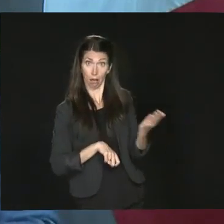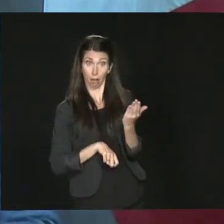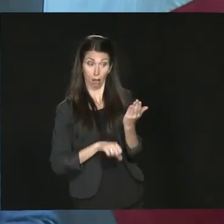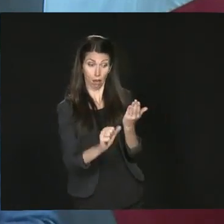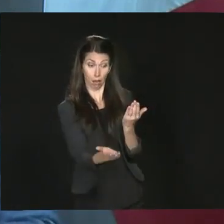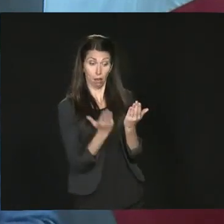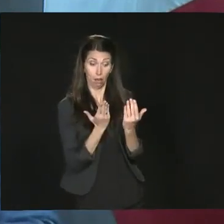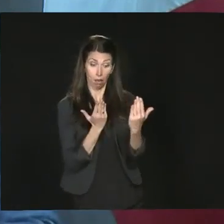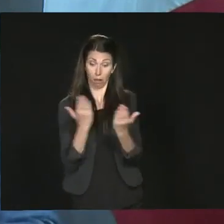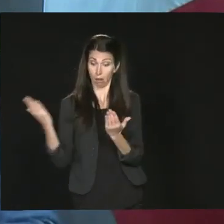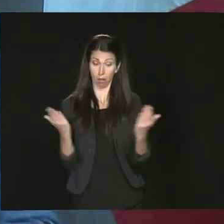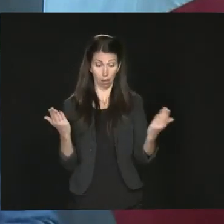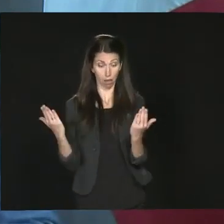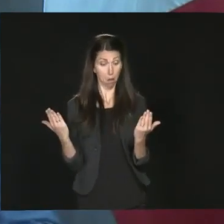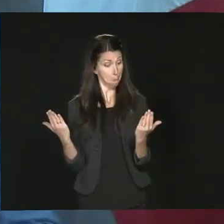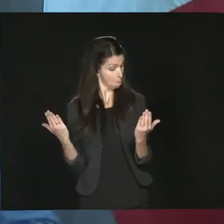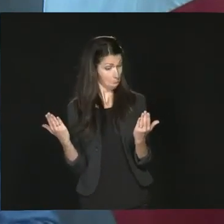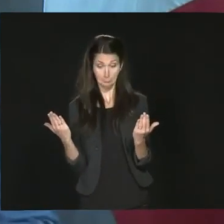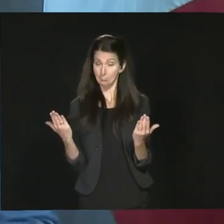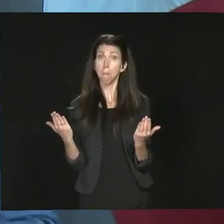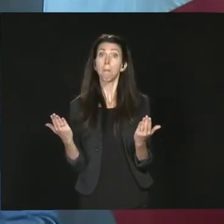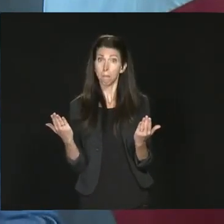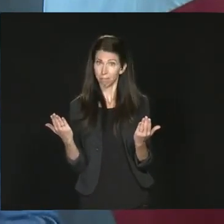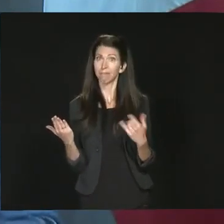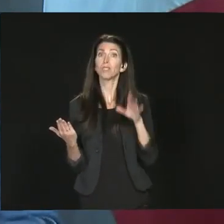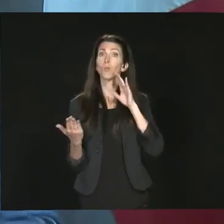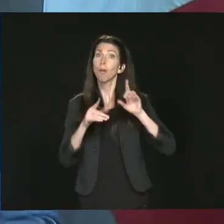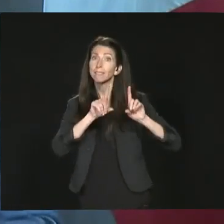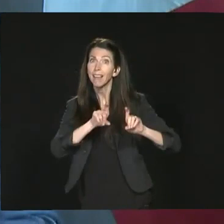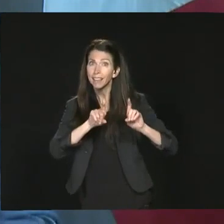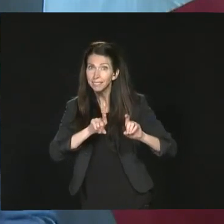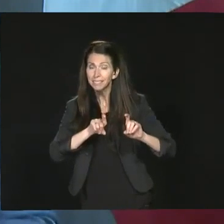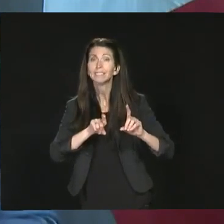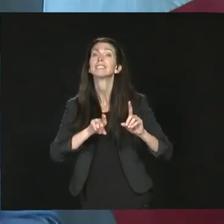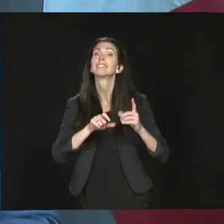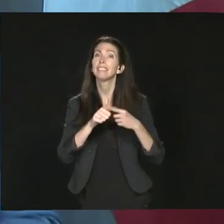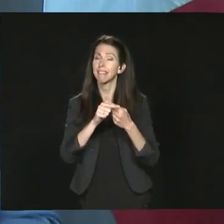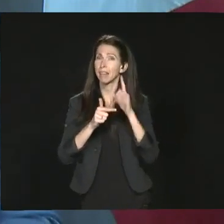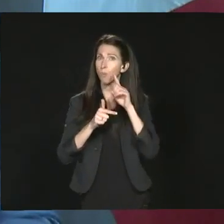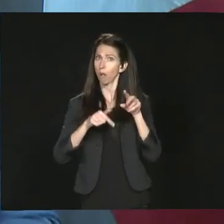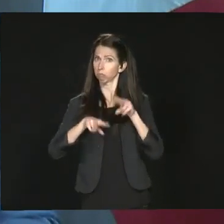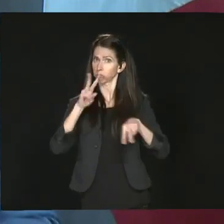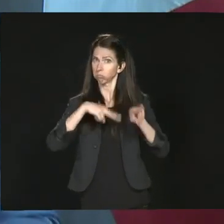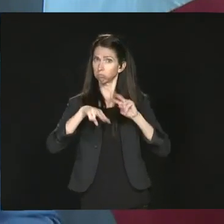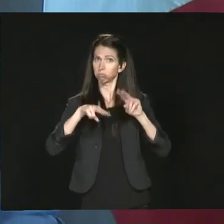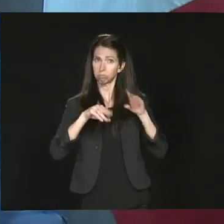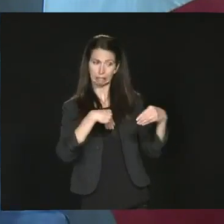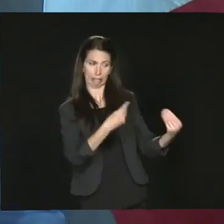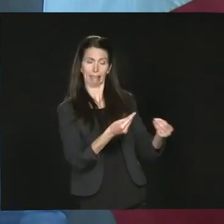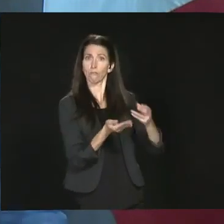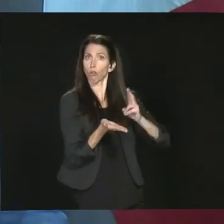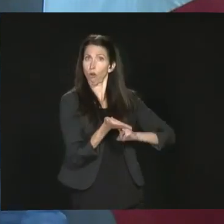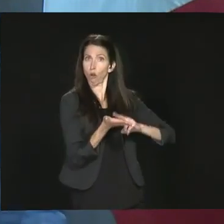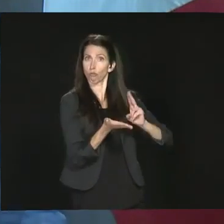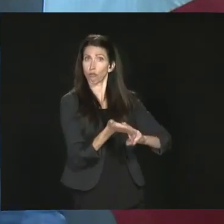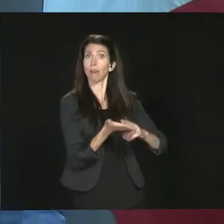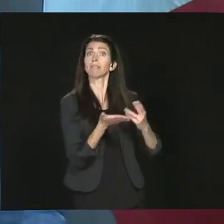for testing will be eligible for contract awards to support the efforts to bring these innovative prototypes to